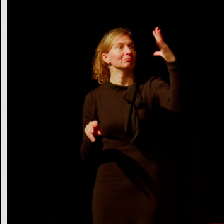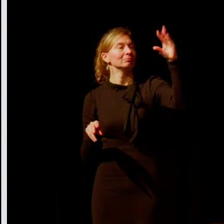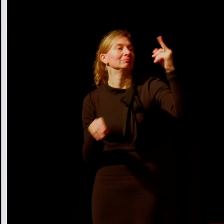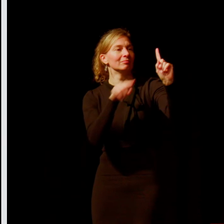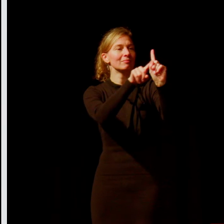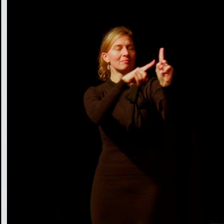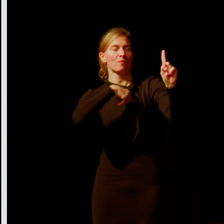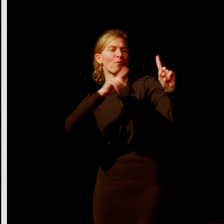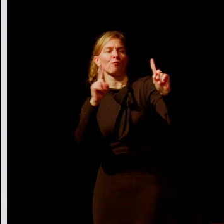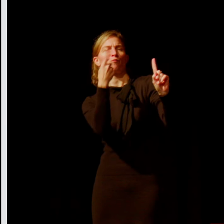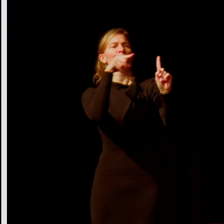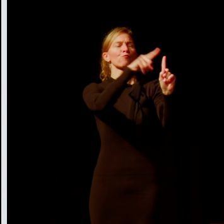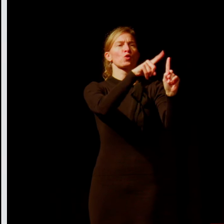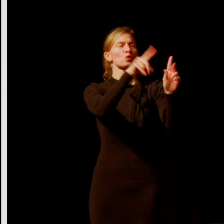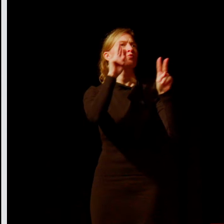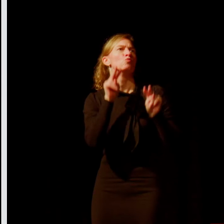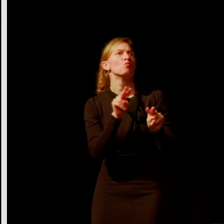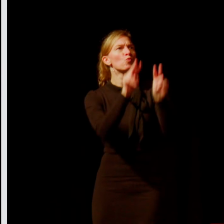first boss.